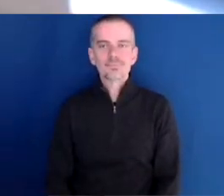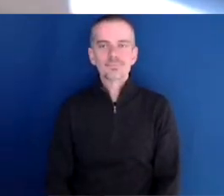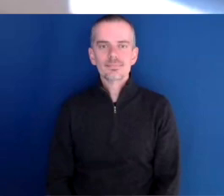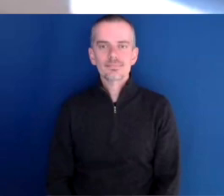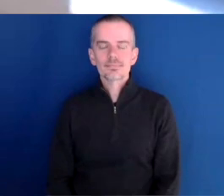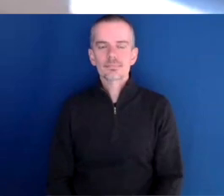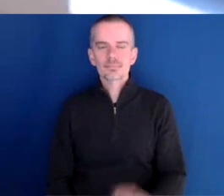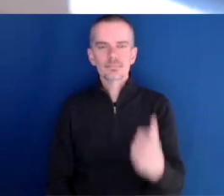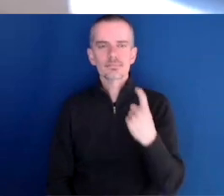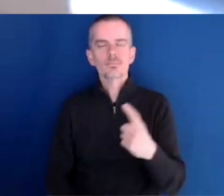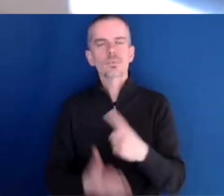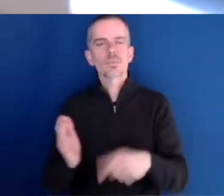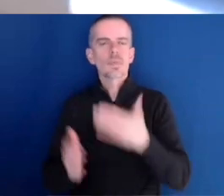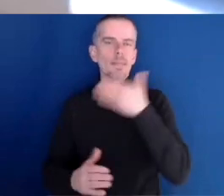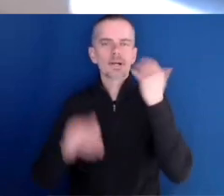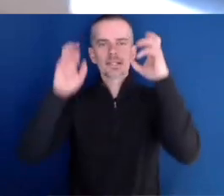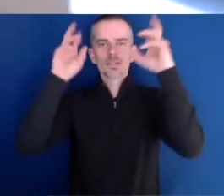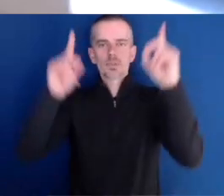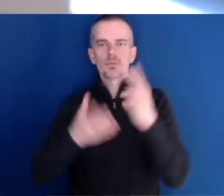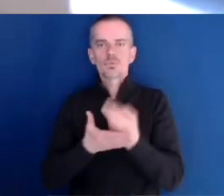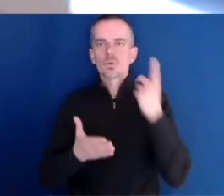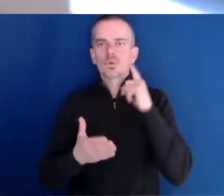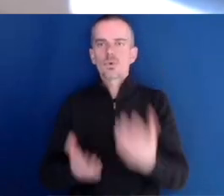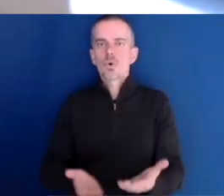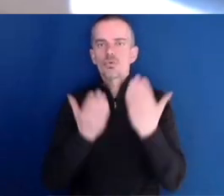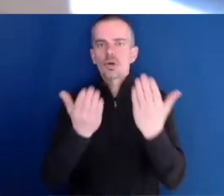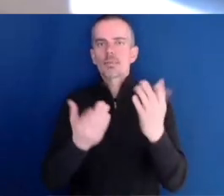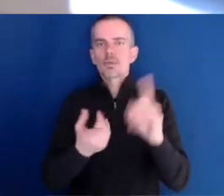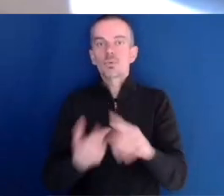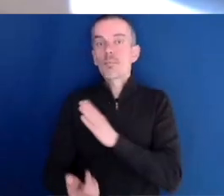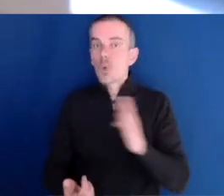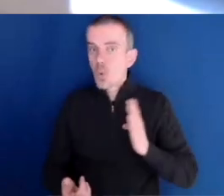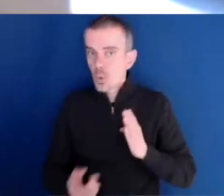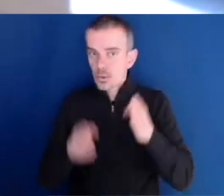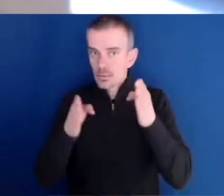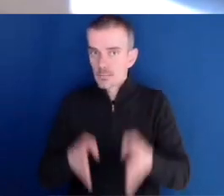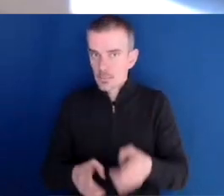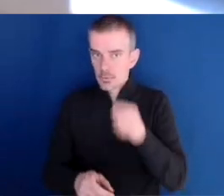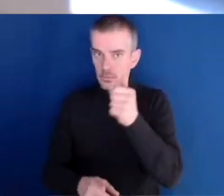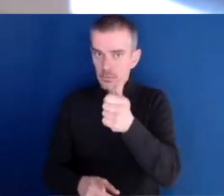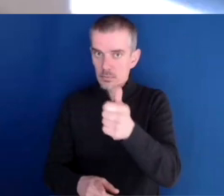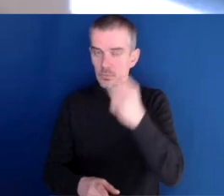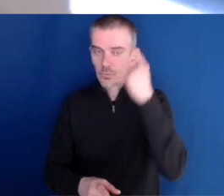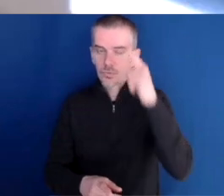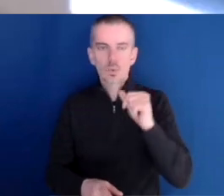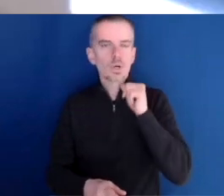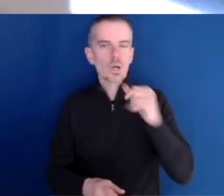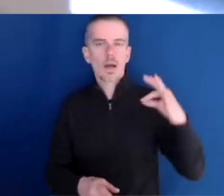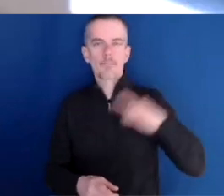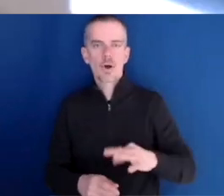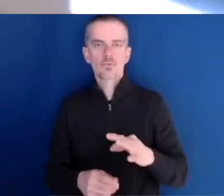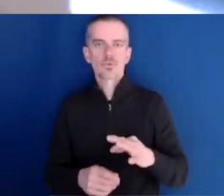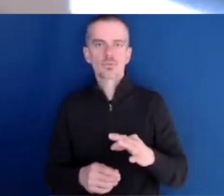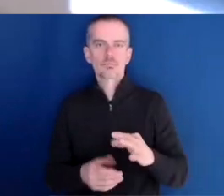What is the best educational resource for recommending to board members for nonprofit governance as it